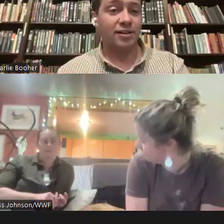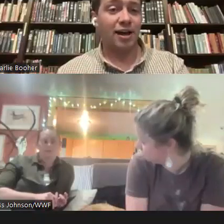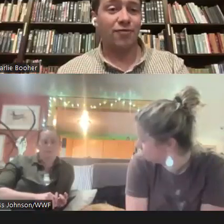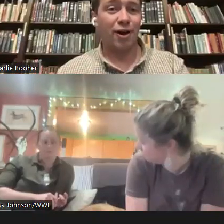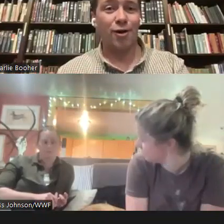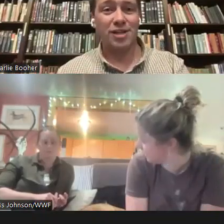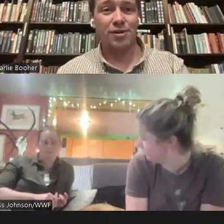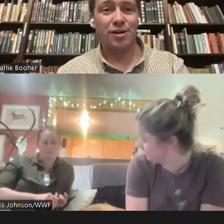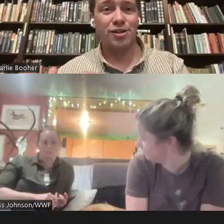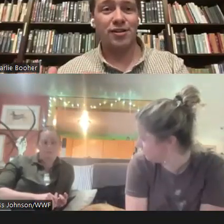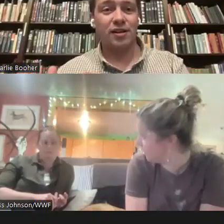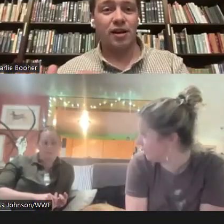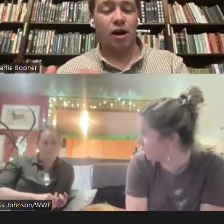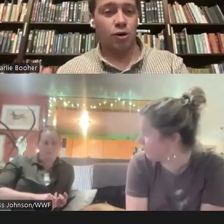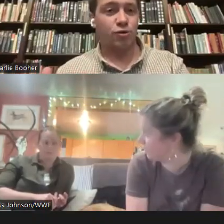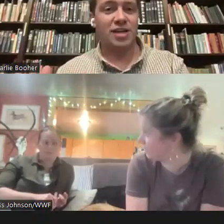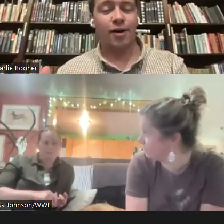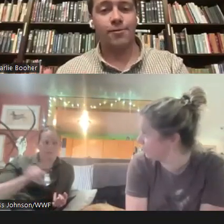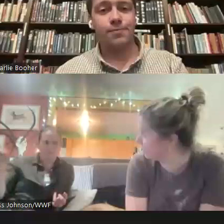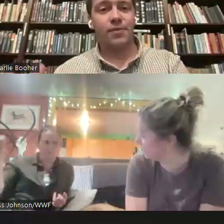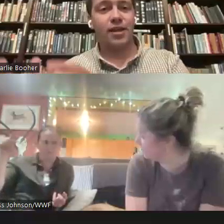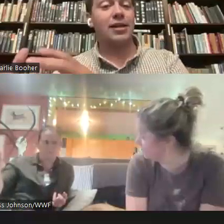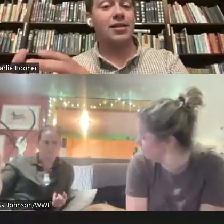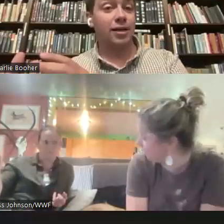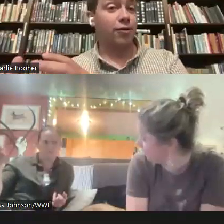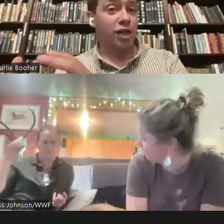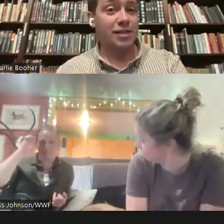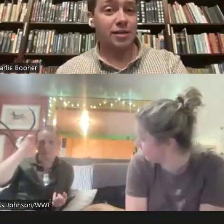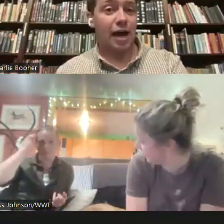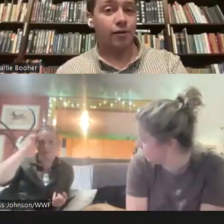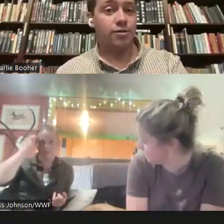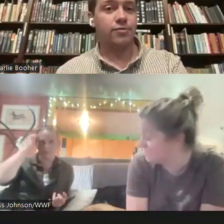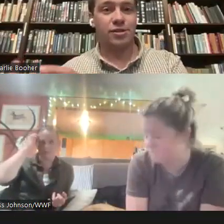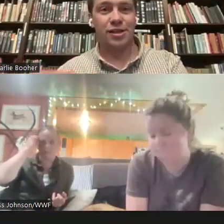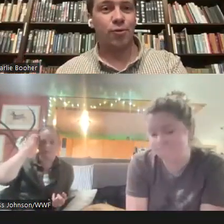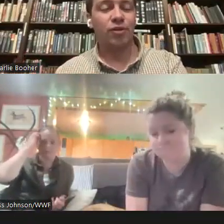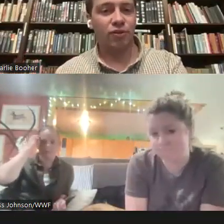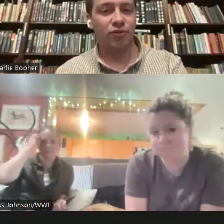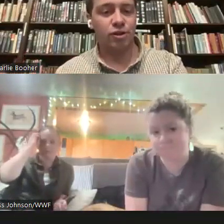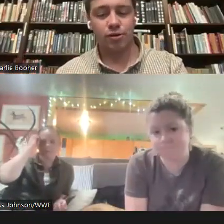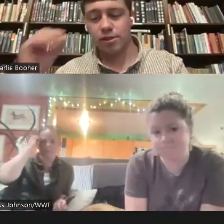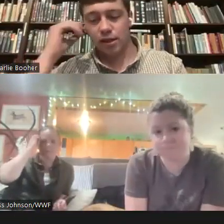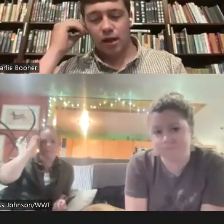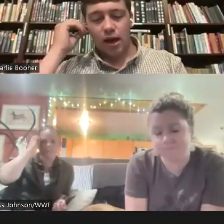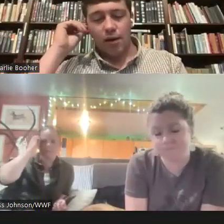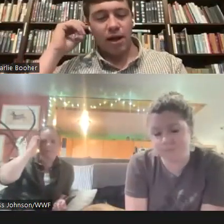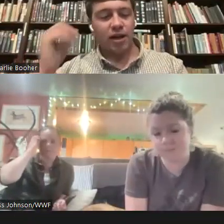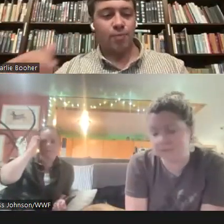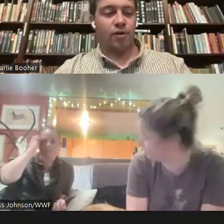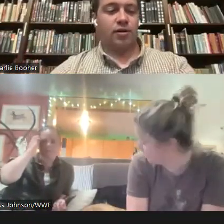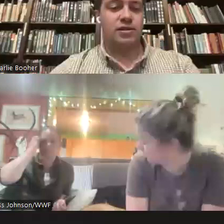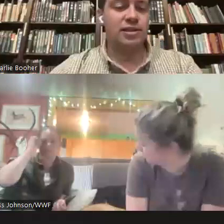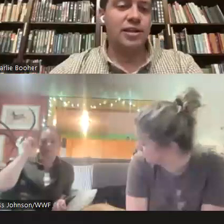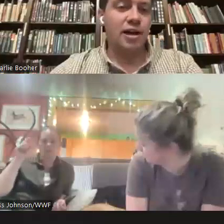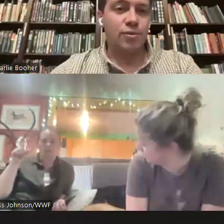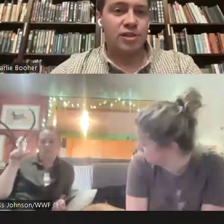taxes collected on firearms, ammunition, archery tackle, and then Dingell-Johnson dollars, which is the equivalent for fisheries, make